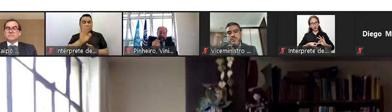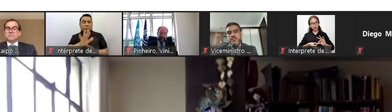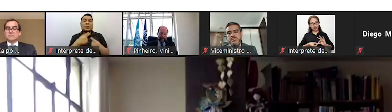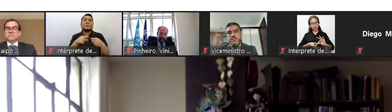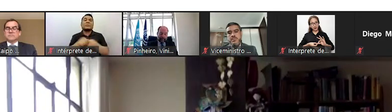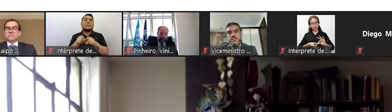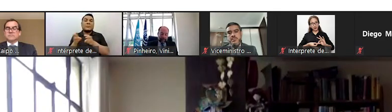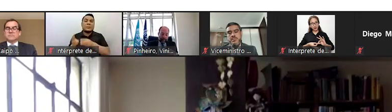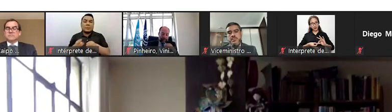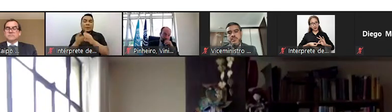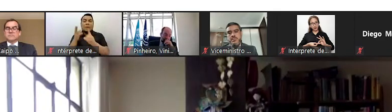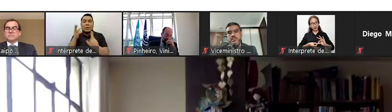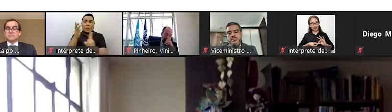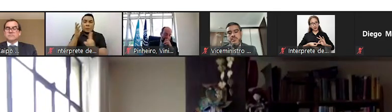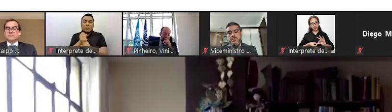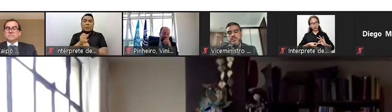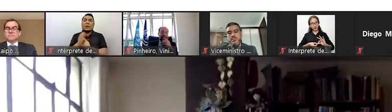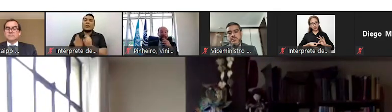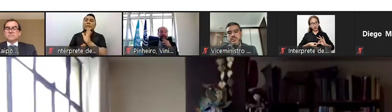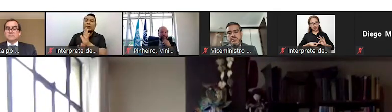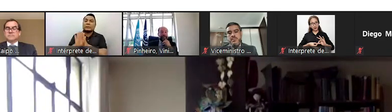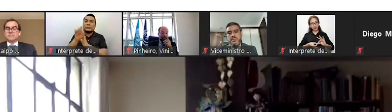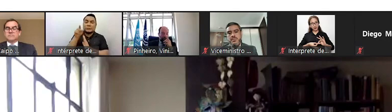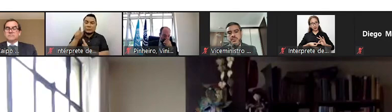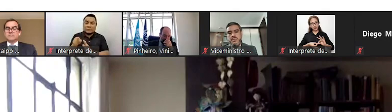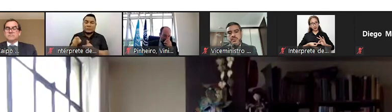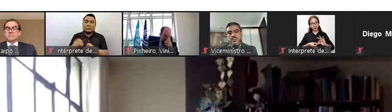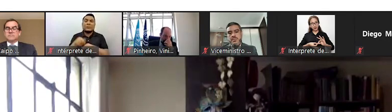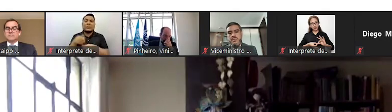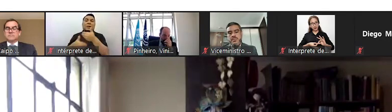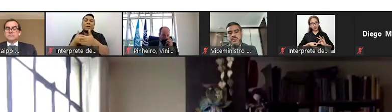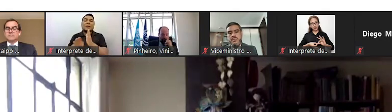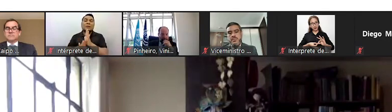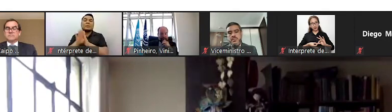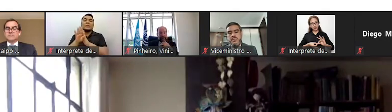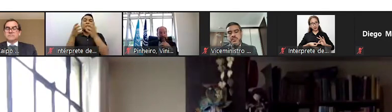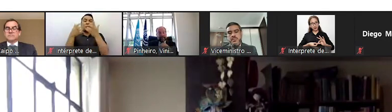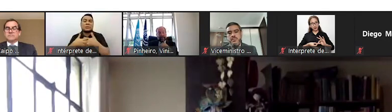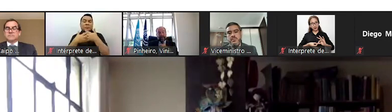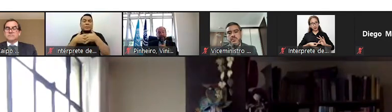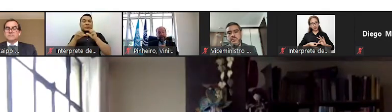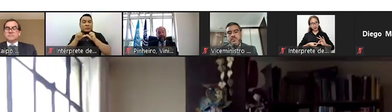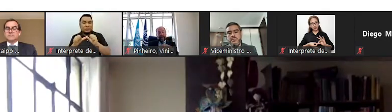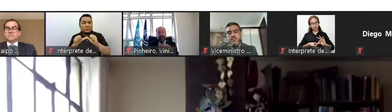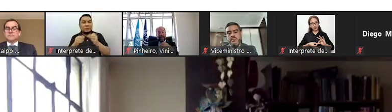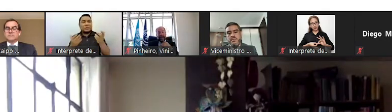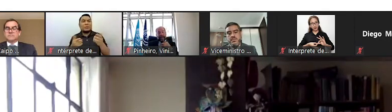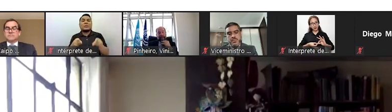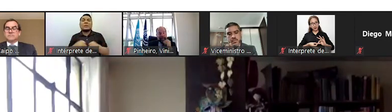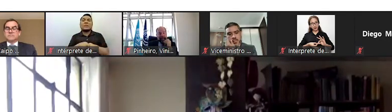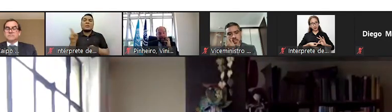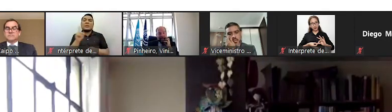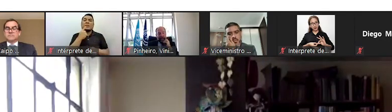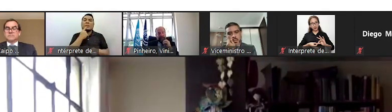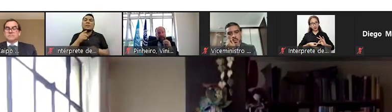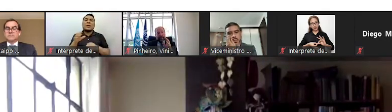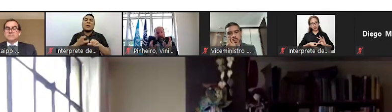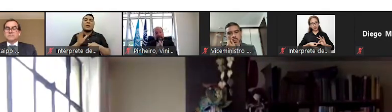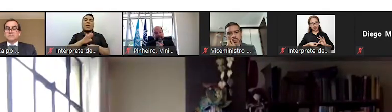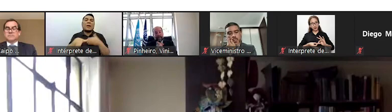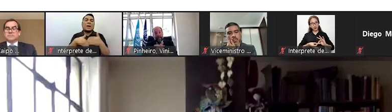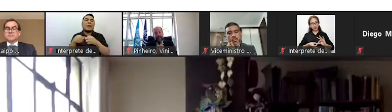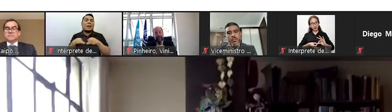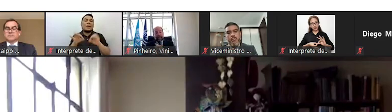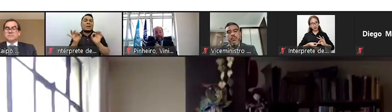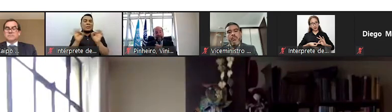plan is not an end in and of itself but it's a means in order to get development and the business development to be sustainable and